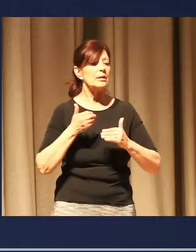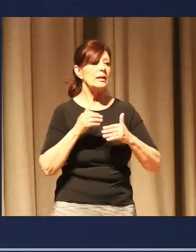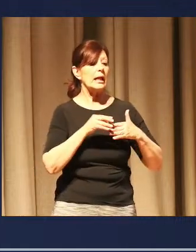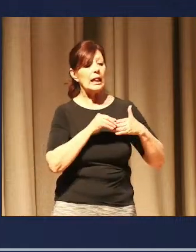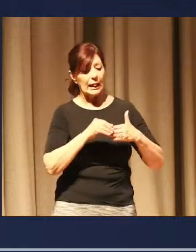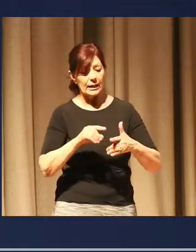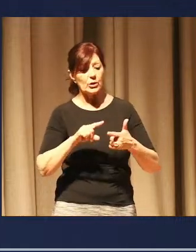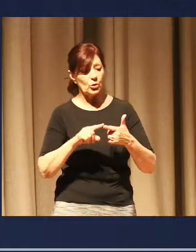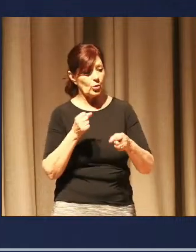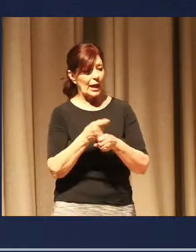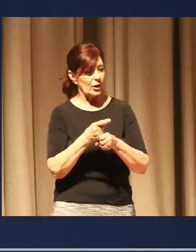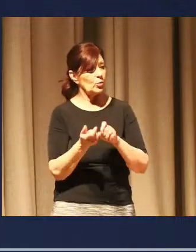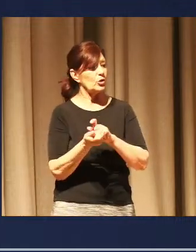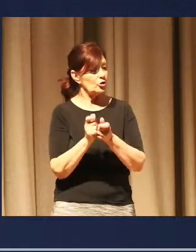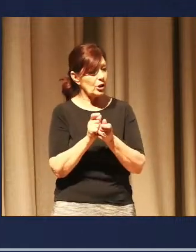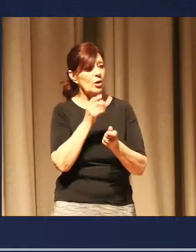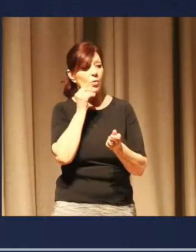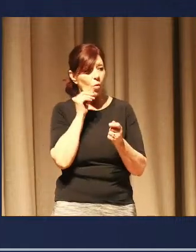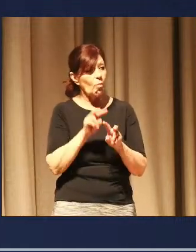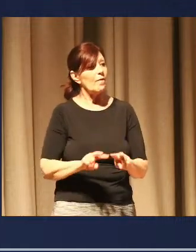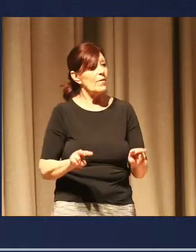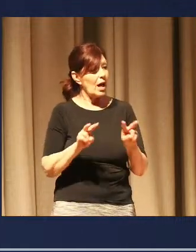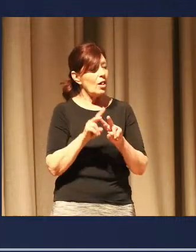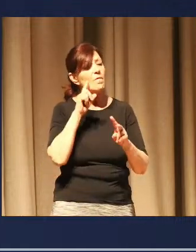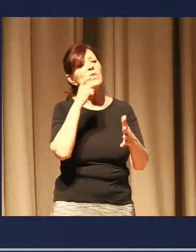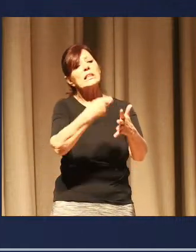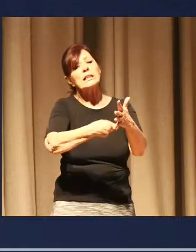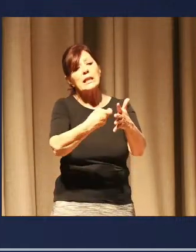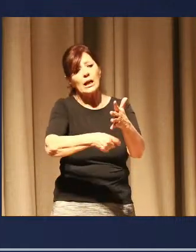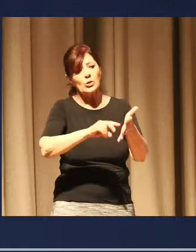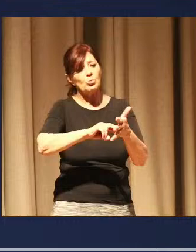to annual changes in home value for taxing purposes.